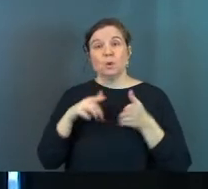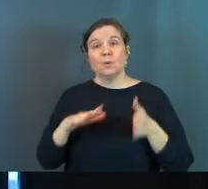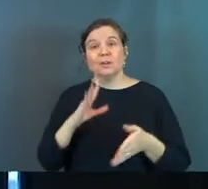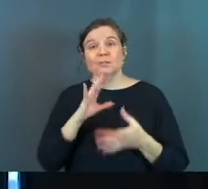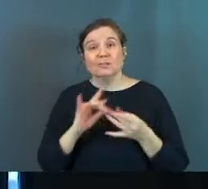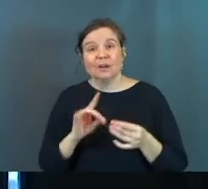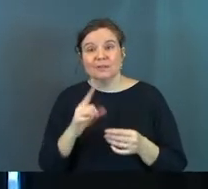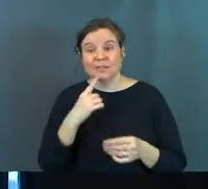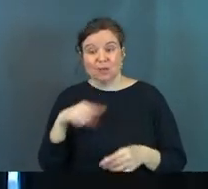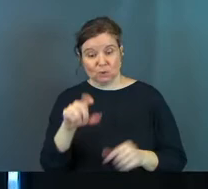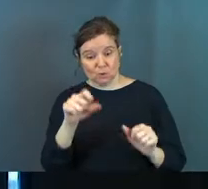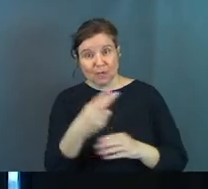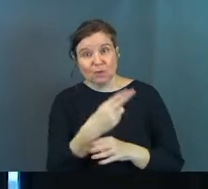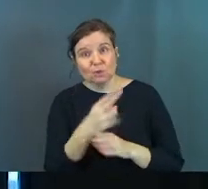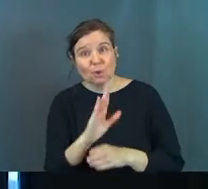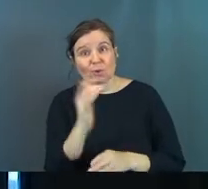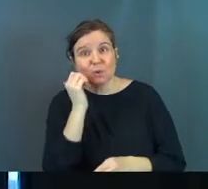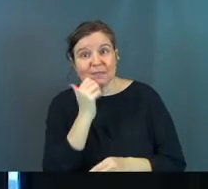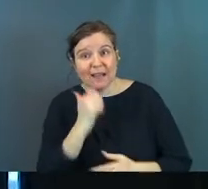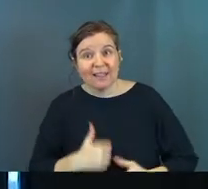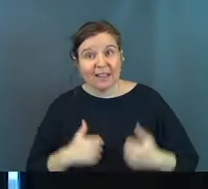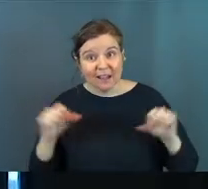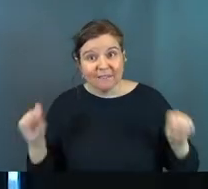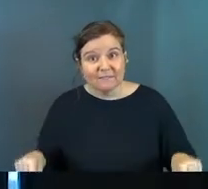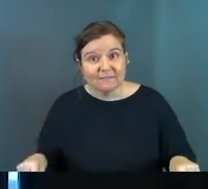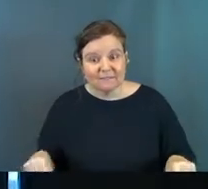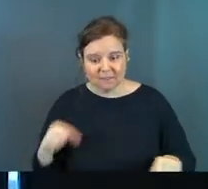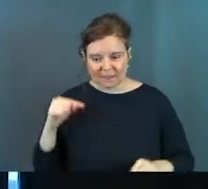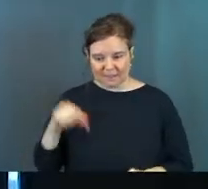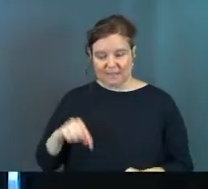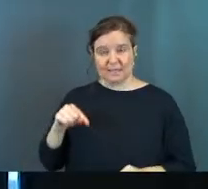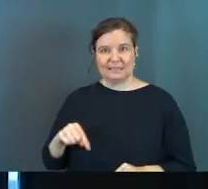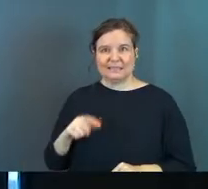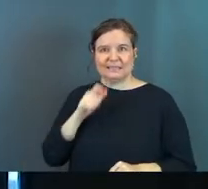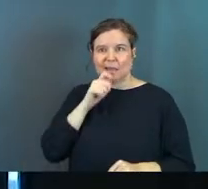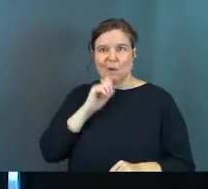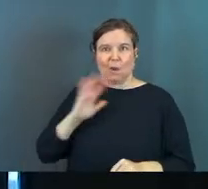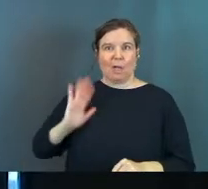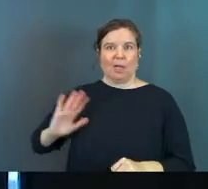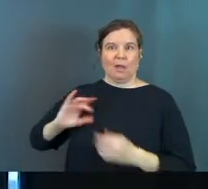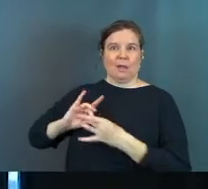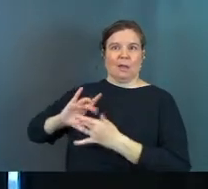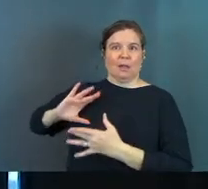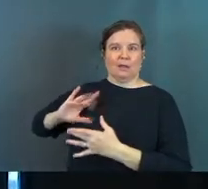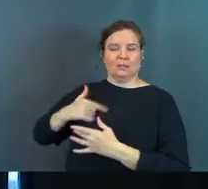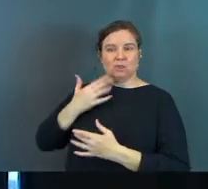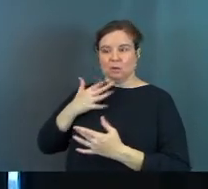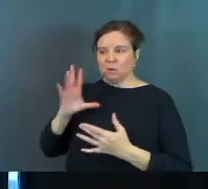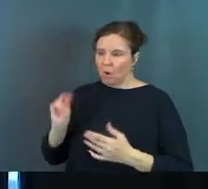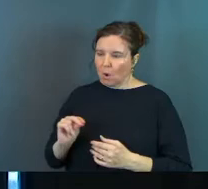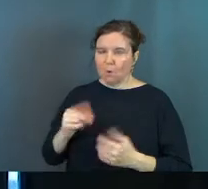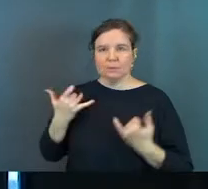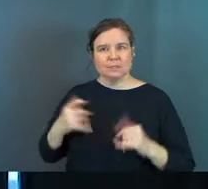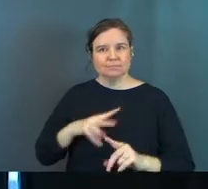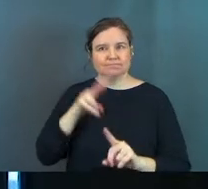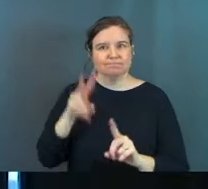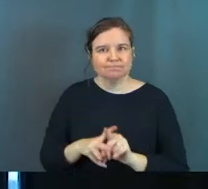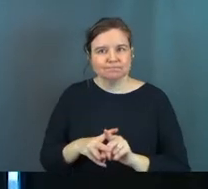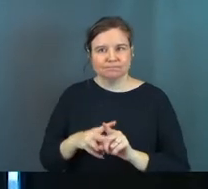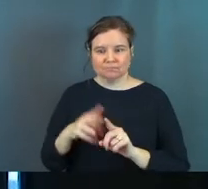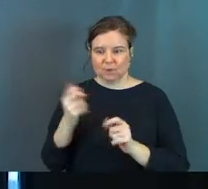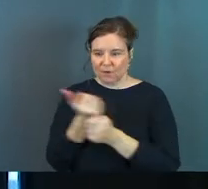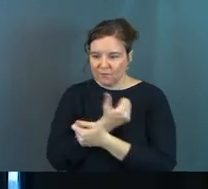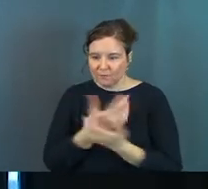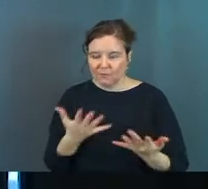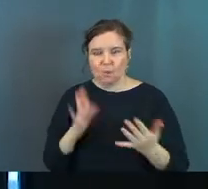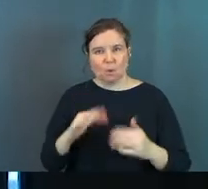he's talking about it. He's like, you can use it in your daily life. Like, this isn't so ancient and far away, it's no good. It's like, no, this is useful